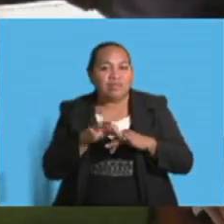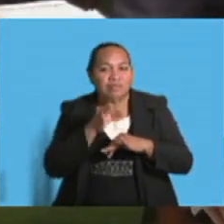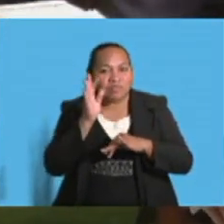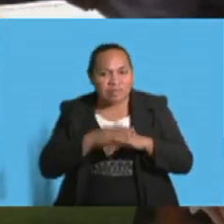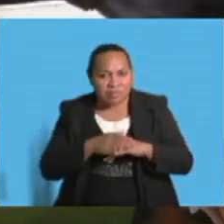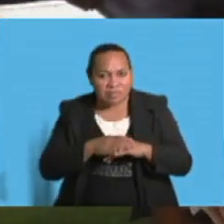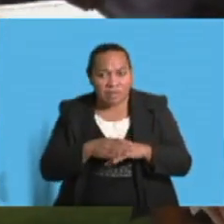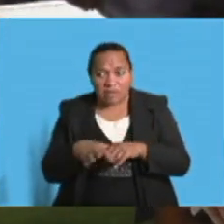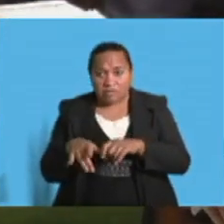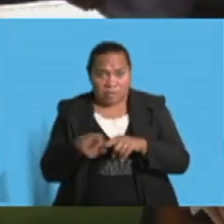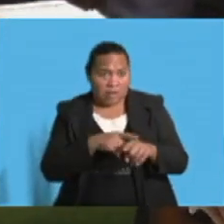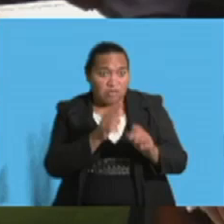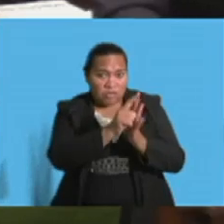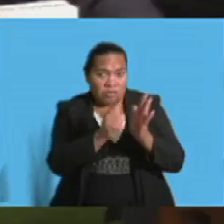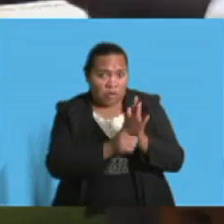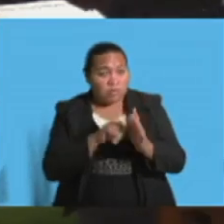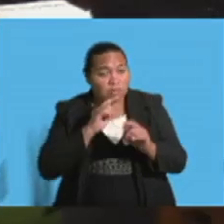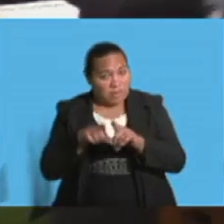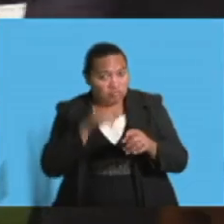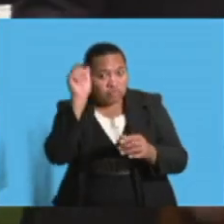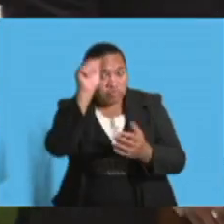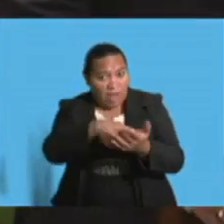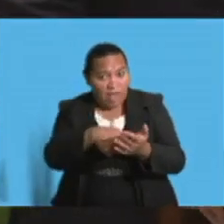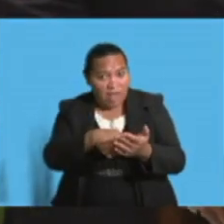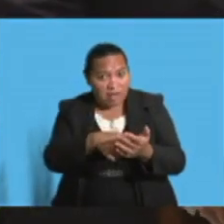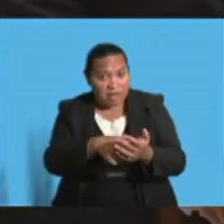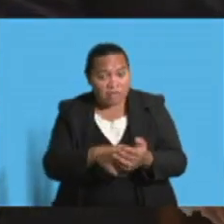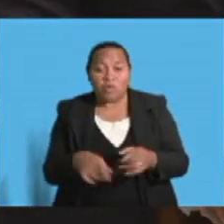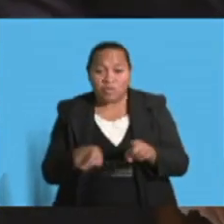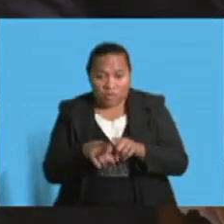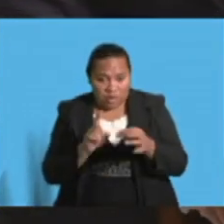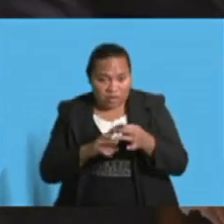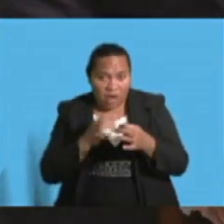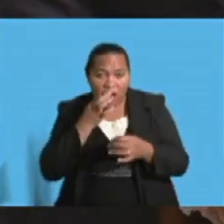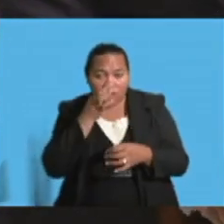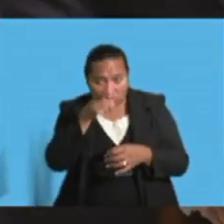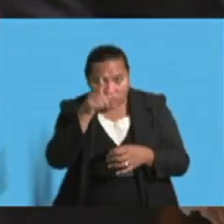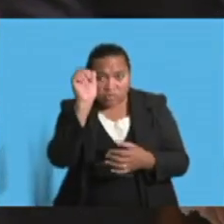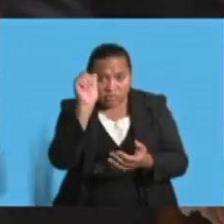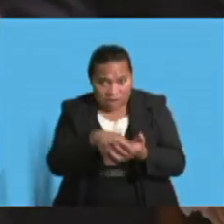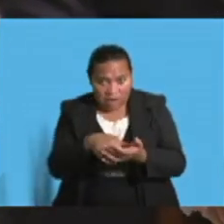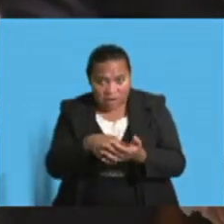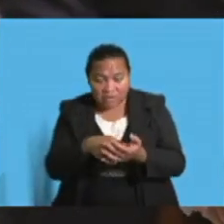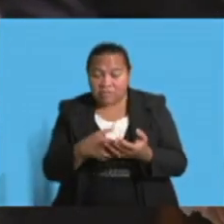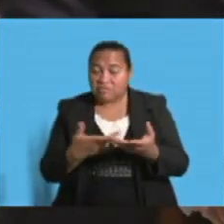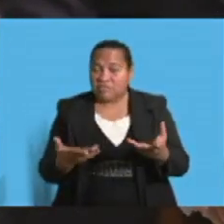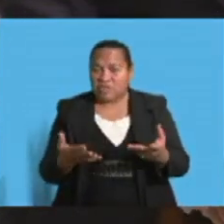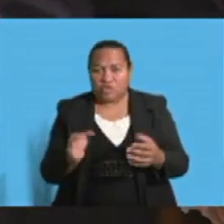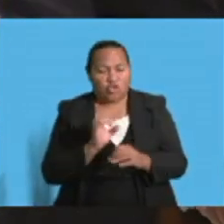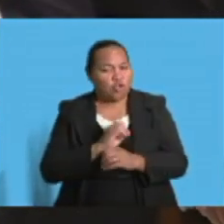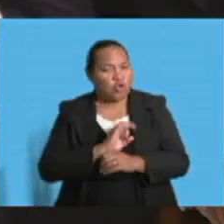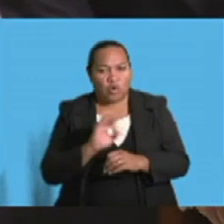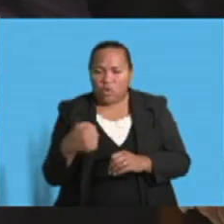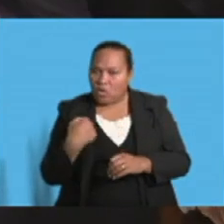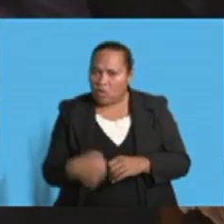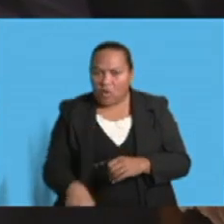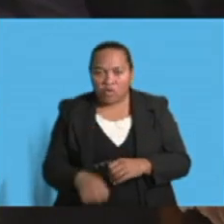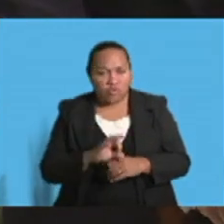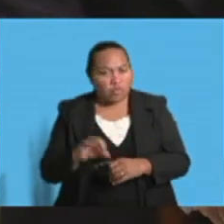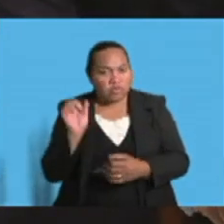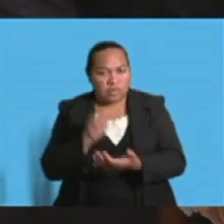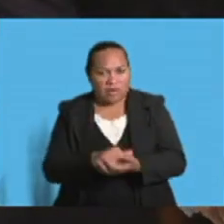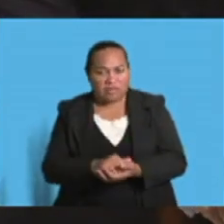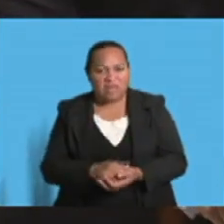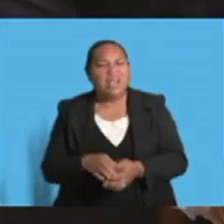right? Is it ethically right? What he did, was it morally and ethically right? No, it wasn't. Just because it was within the law